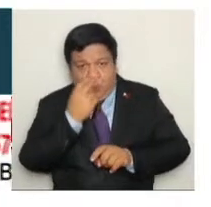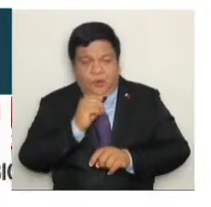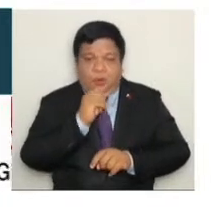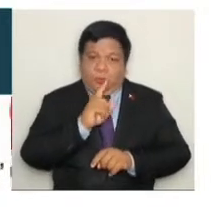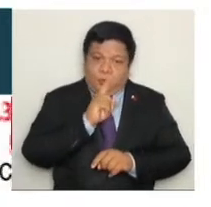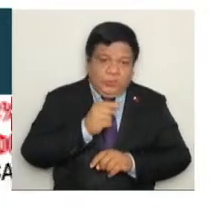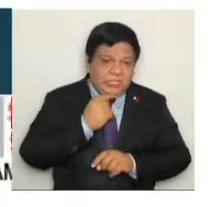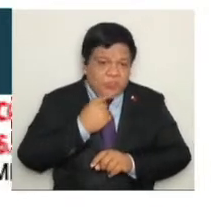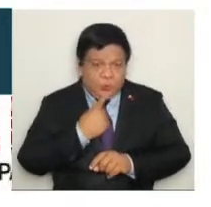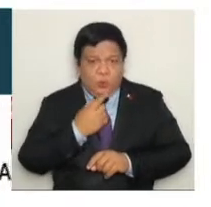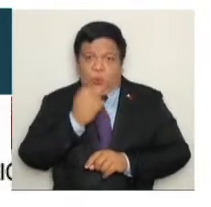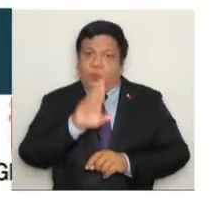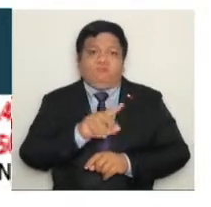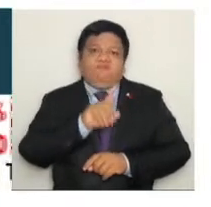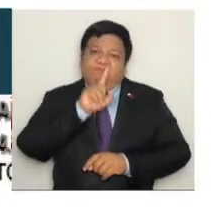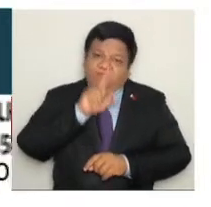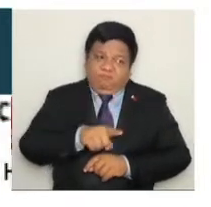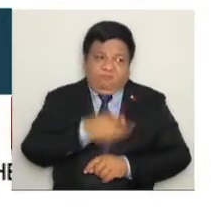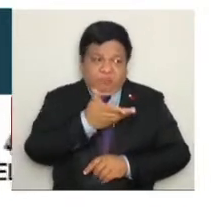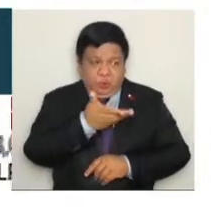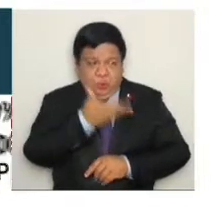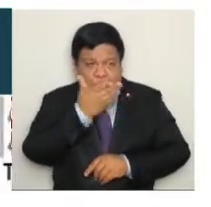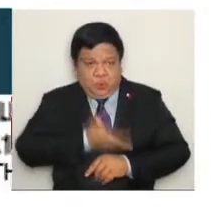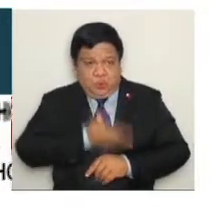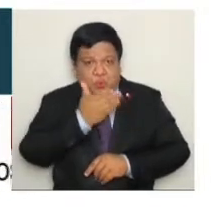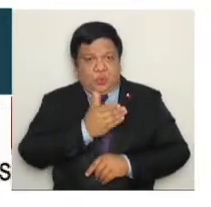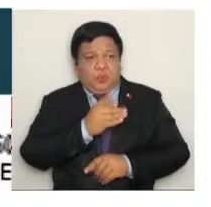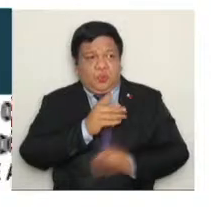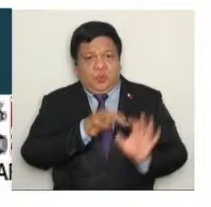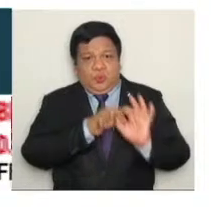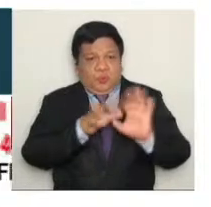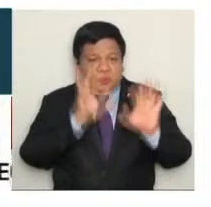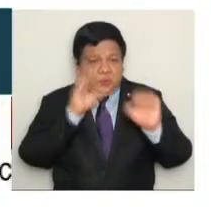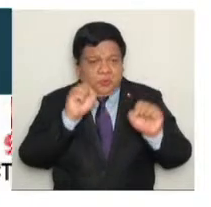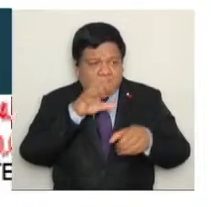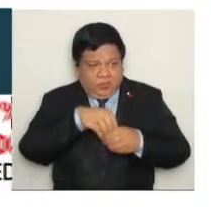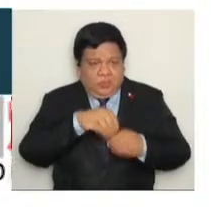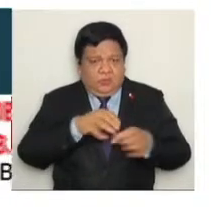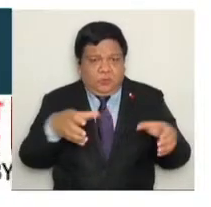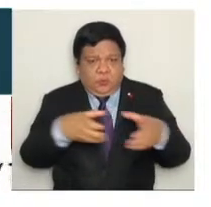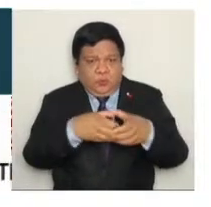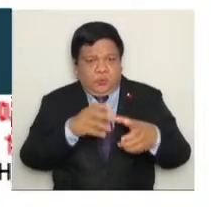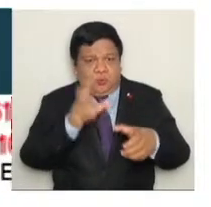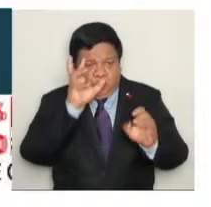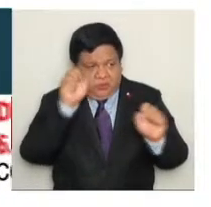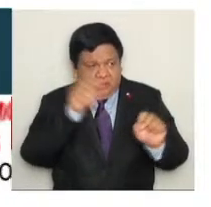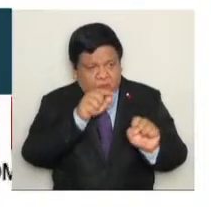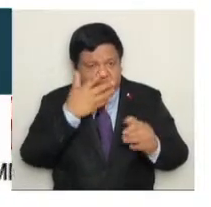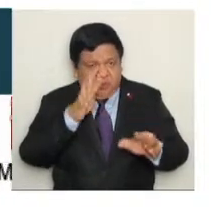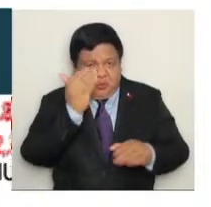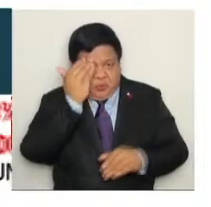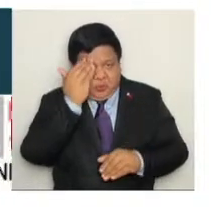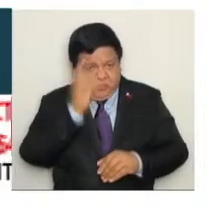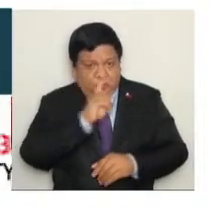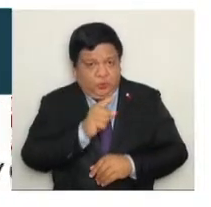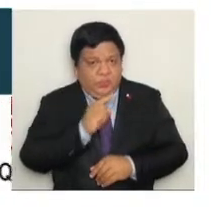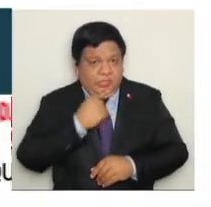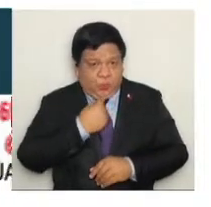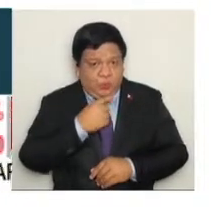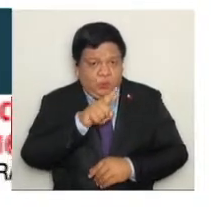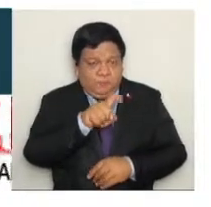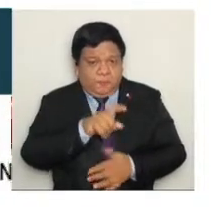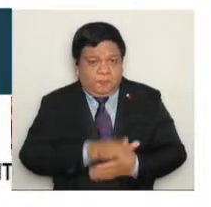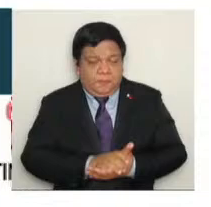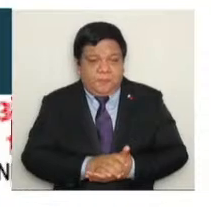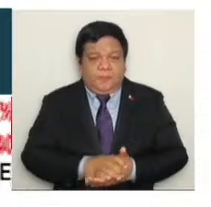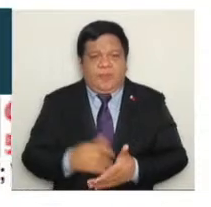it? Or being the spokesperson, you're part of the inner circle, you would know he's really serious. Well, I